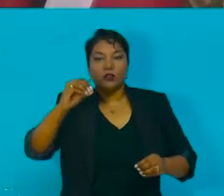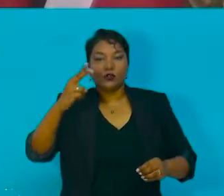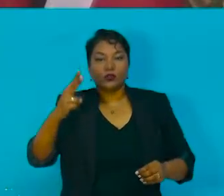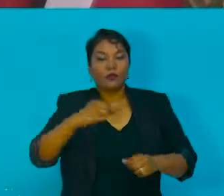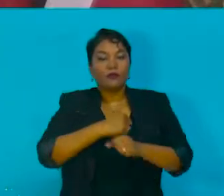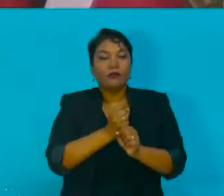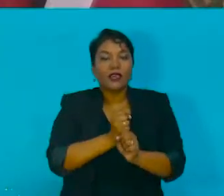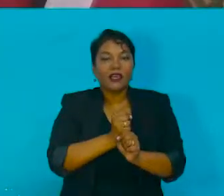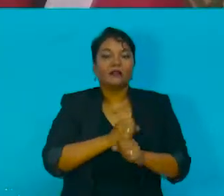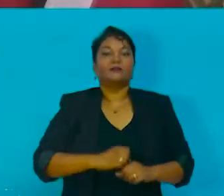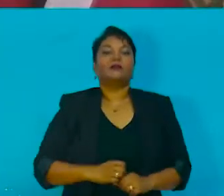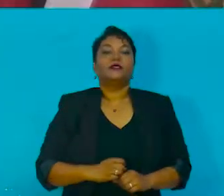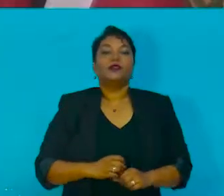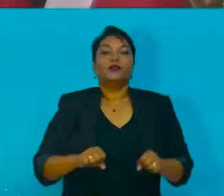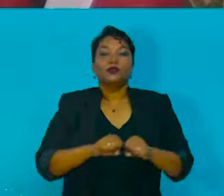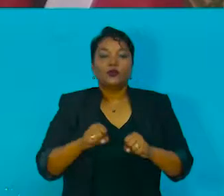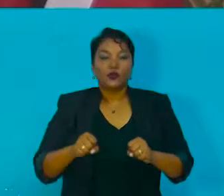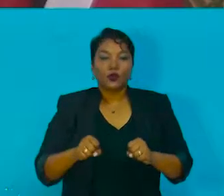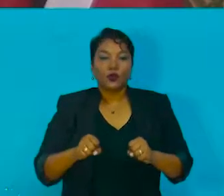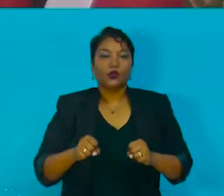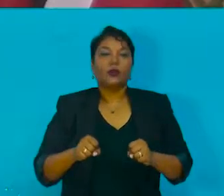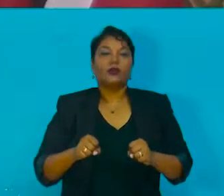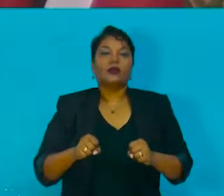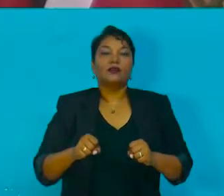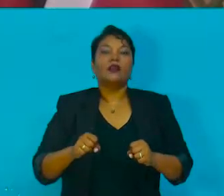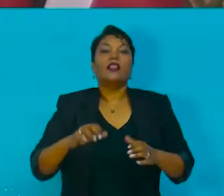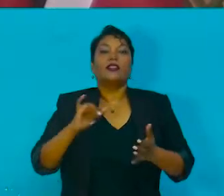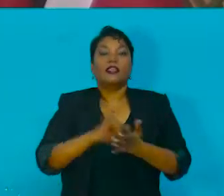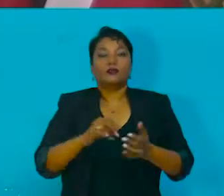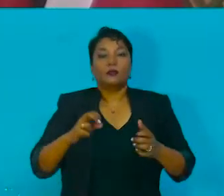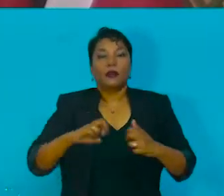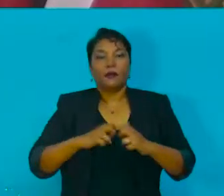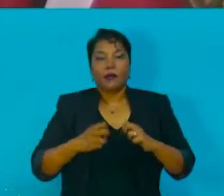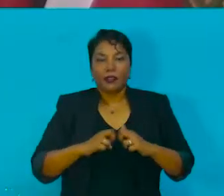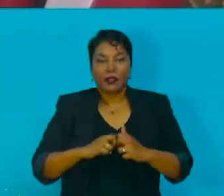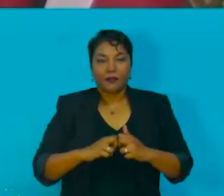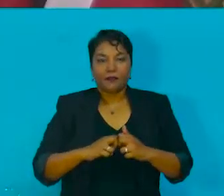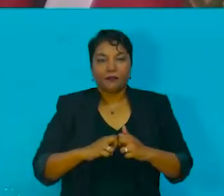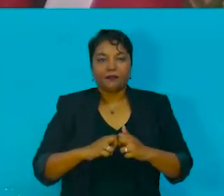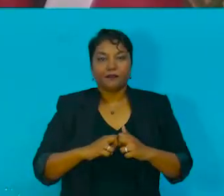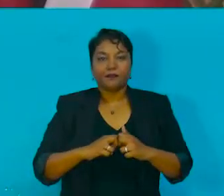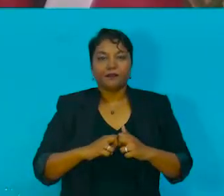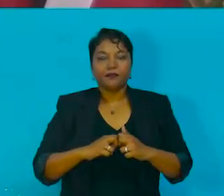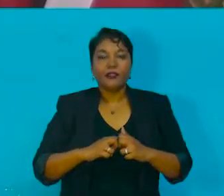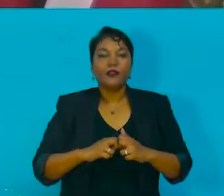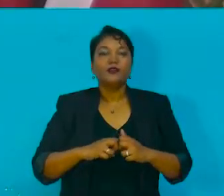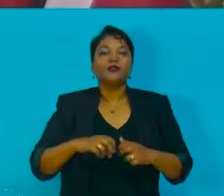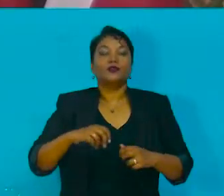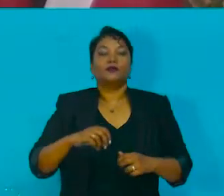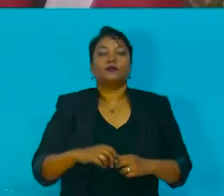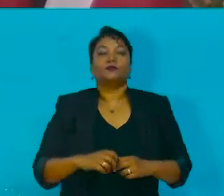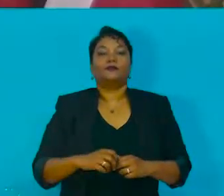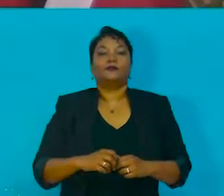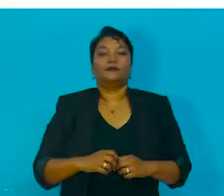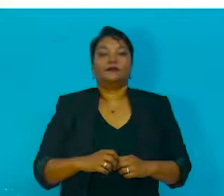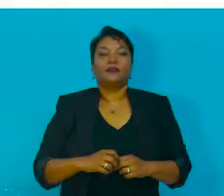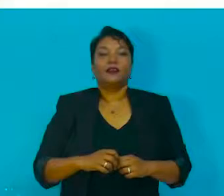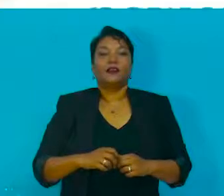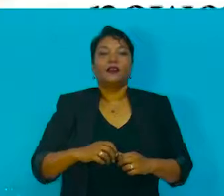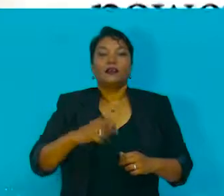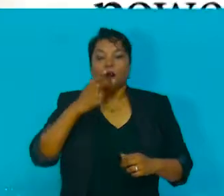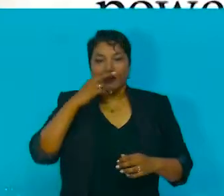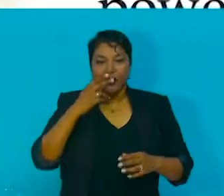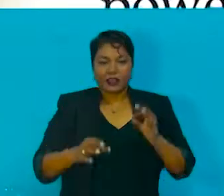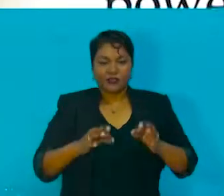consumer of power and as an emitter is going to get significantly worse. So we are a little bit of the problem. We are part of the problem. Just